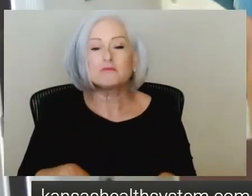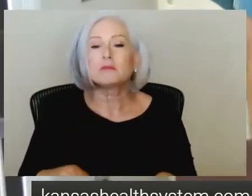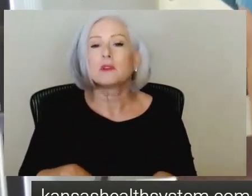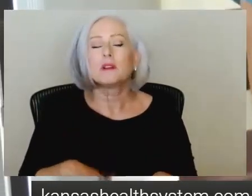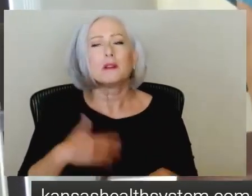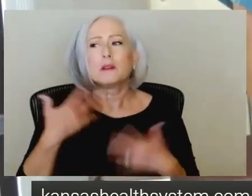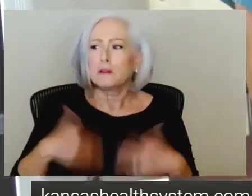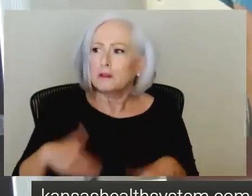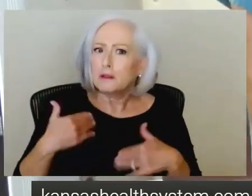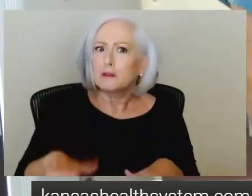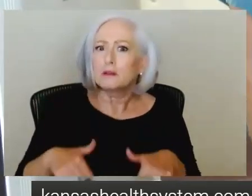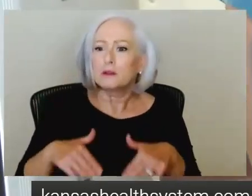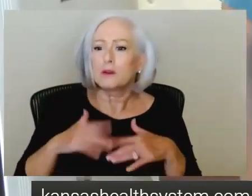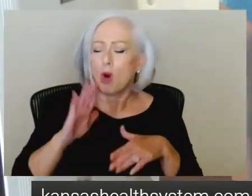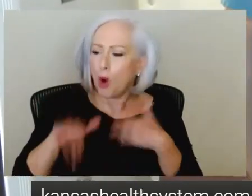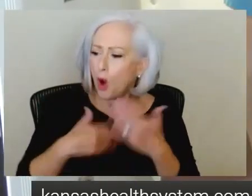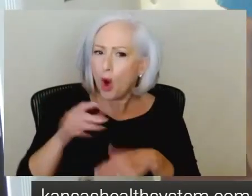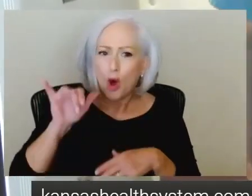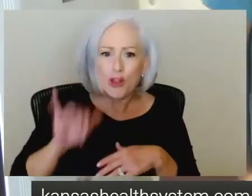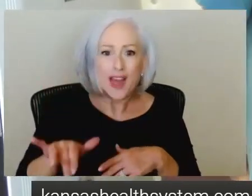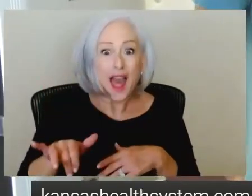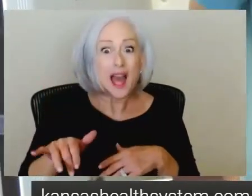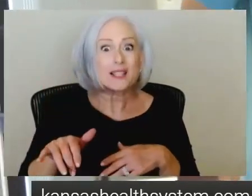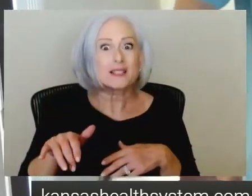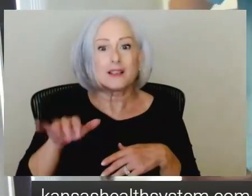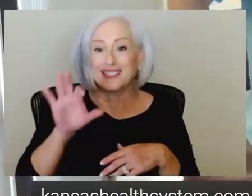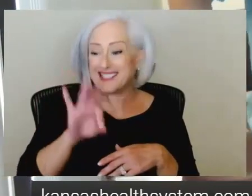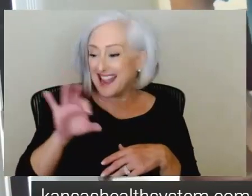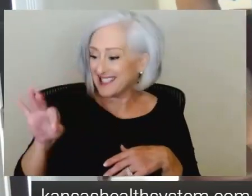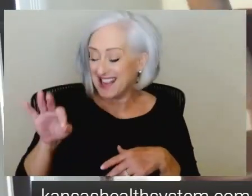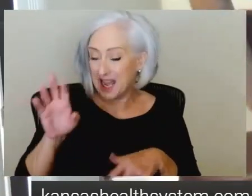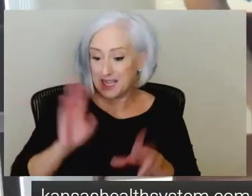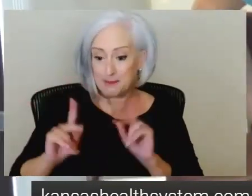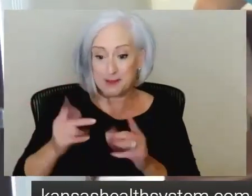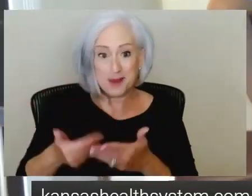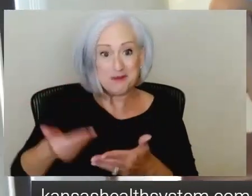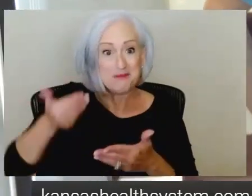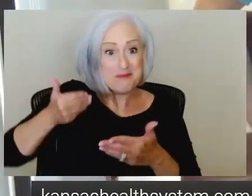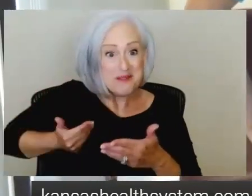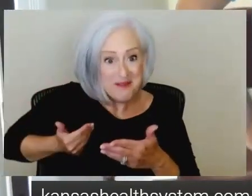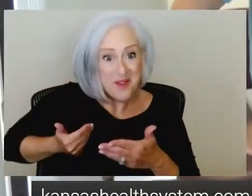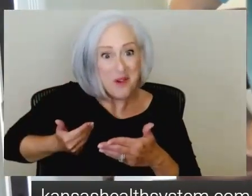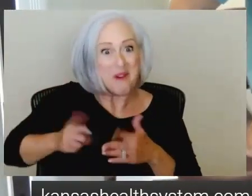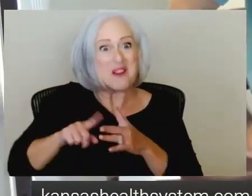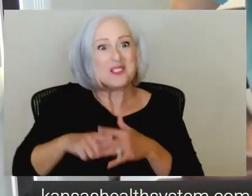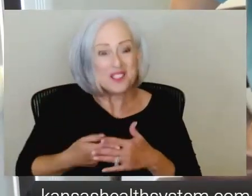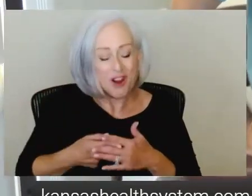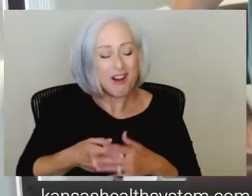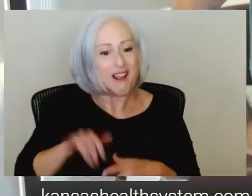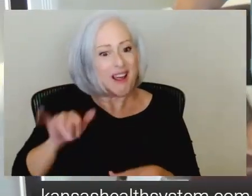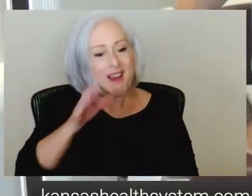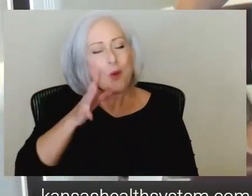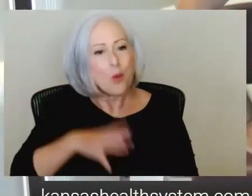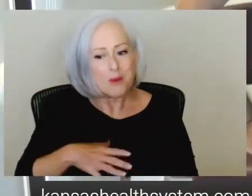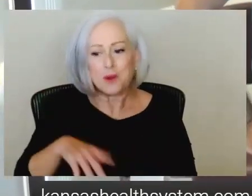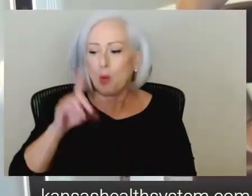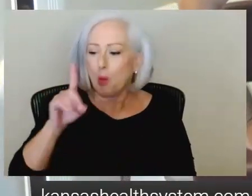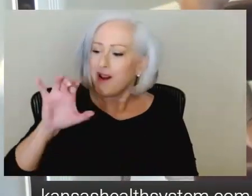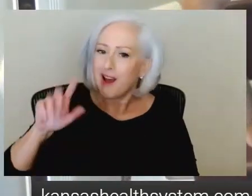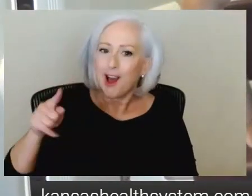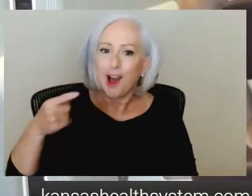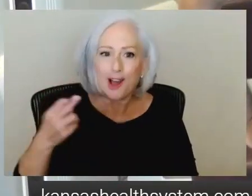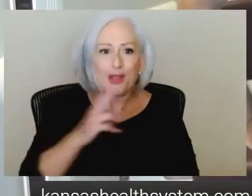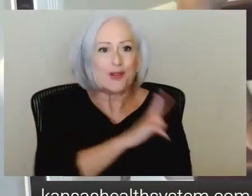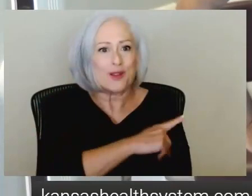a procedure that 99 patients ago. I mean, she's the 100th patient, so this must be pretty